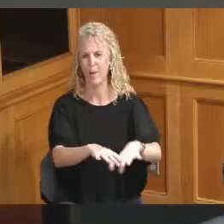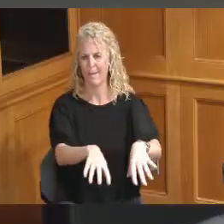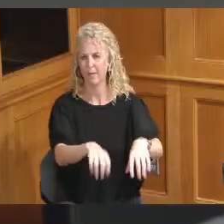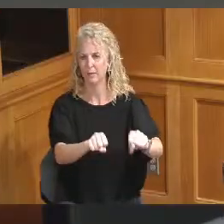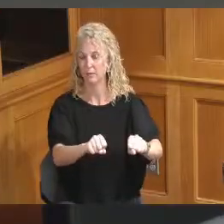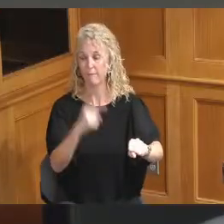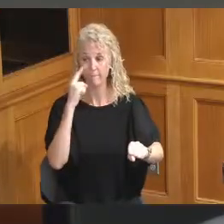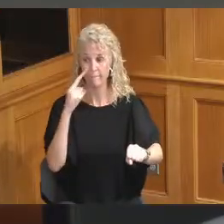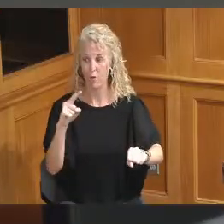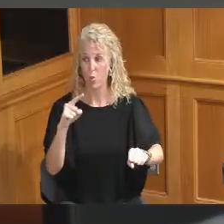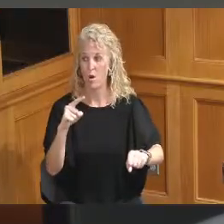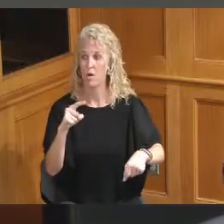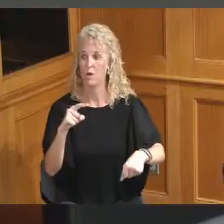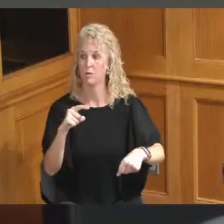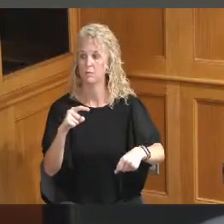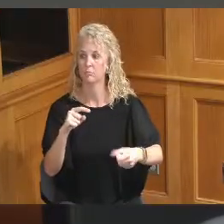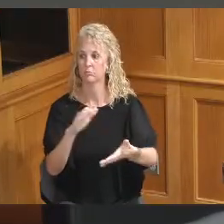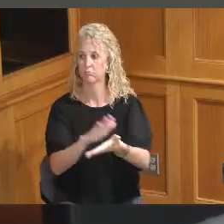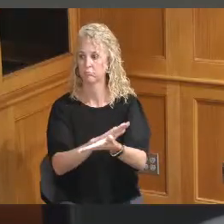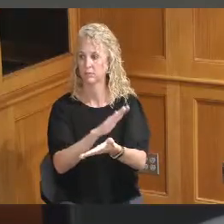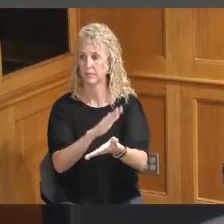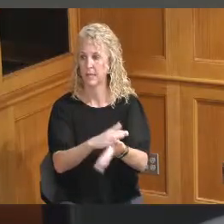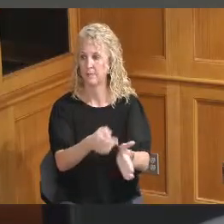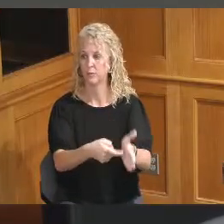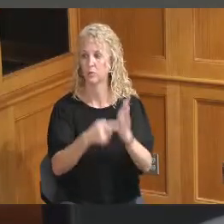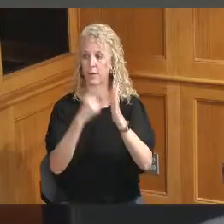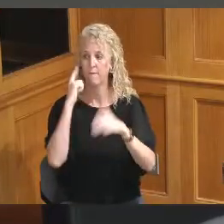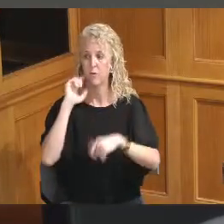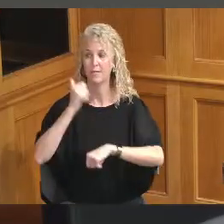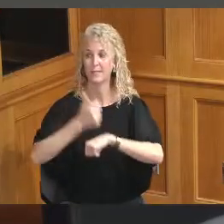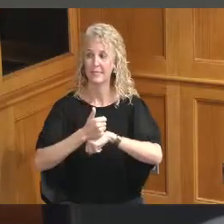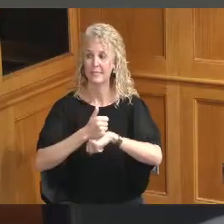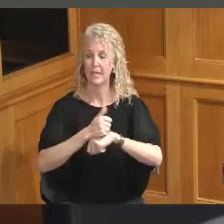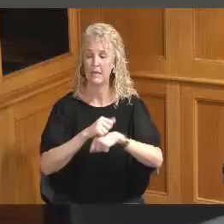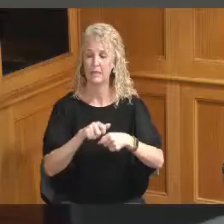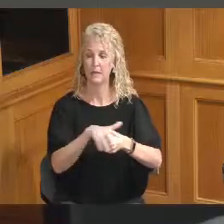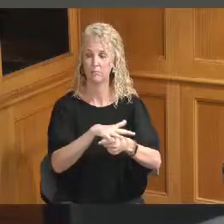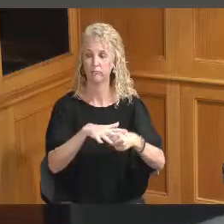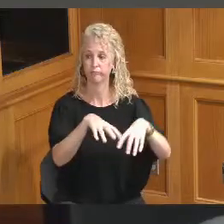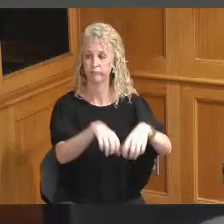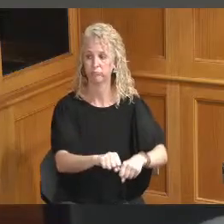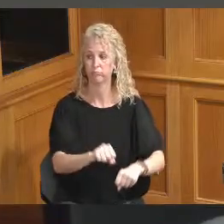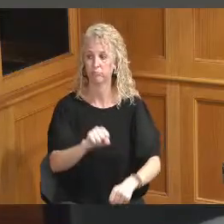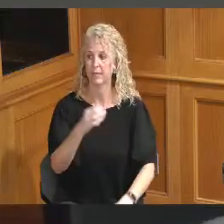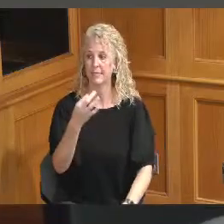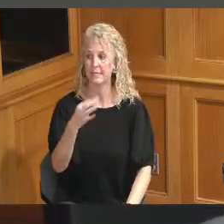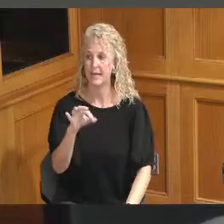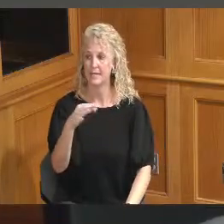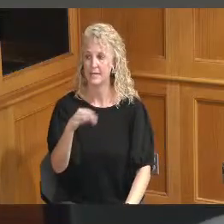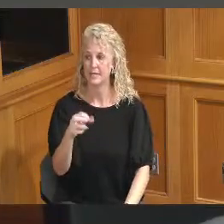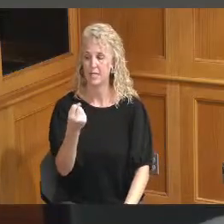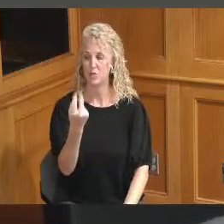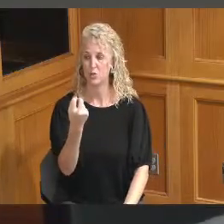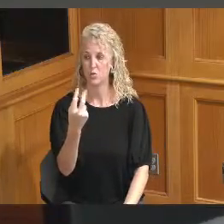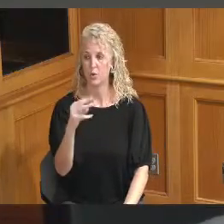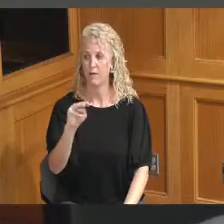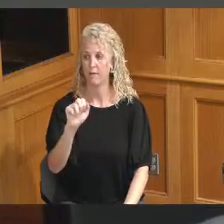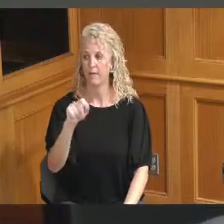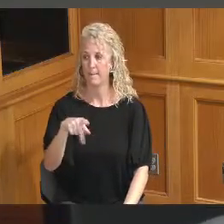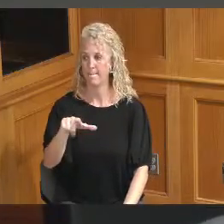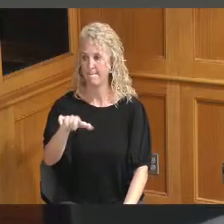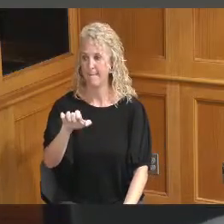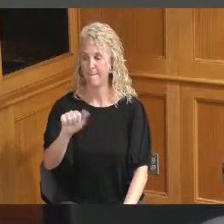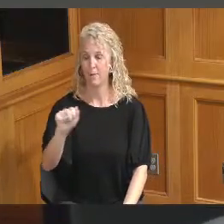authorizing the execution of documents necessary to establish an easement at 1912 Maple Avenue. This is in Norwood. This grants an